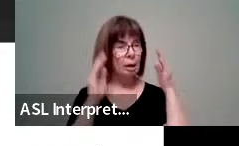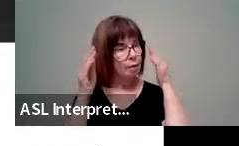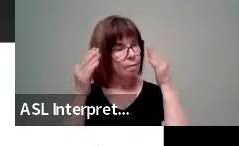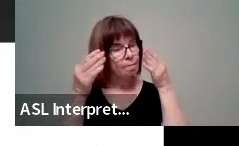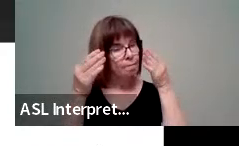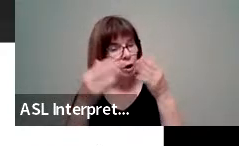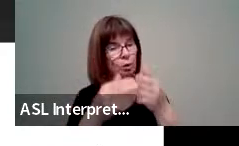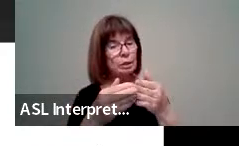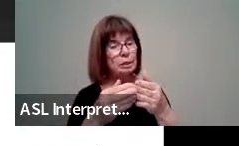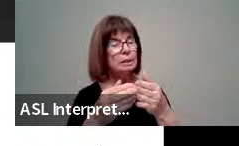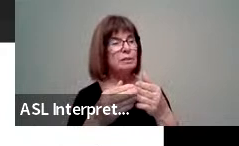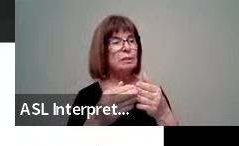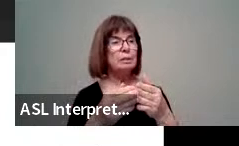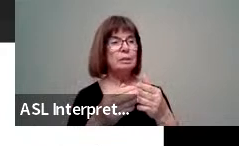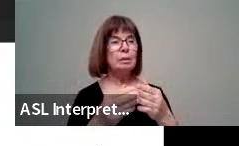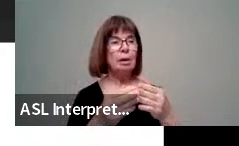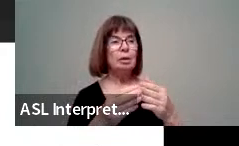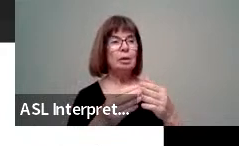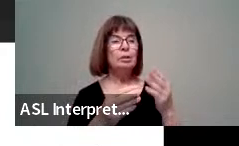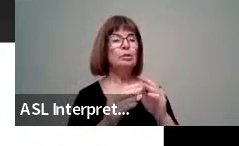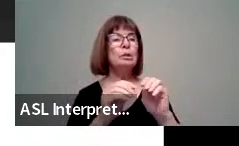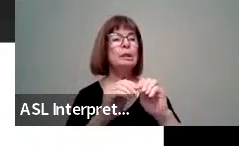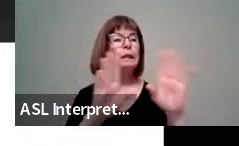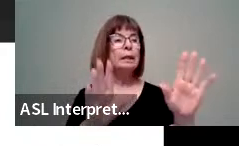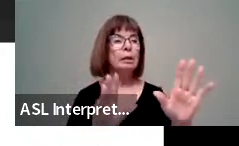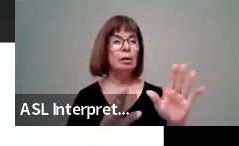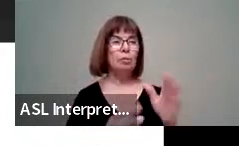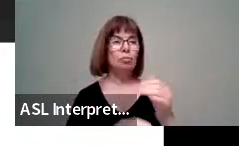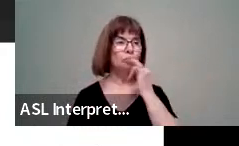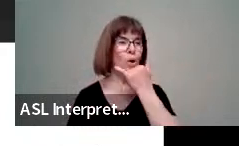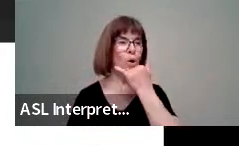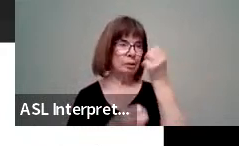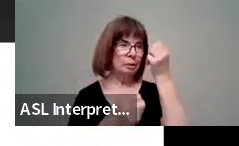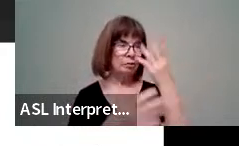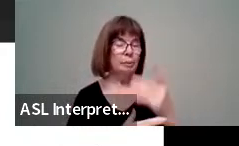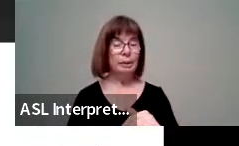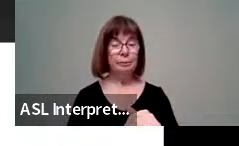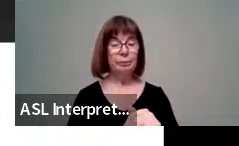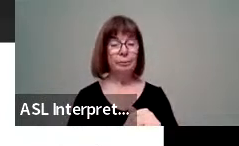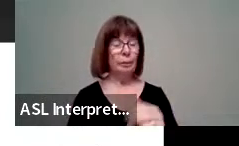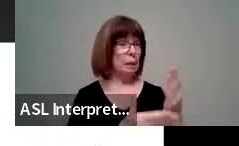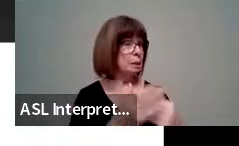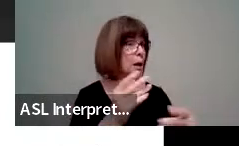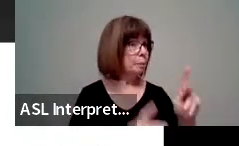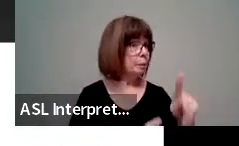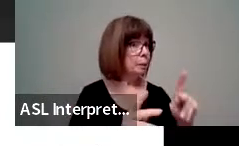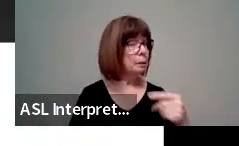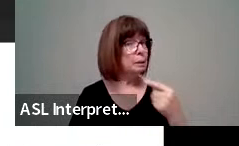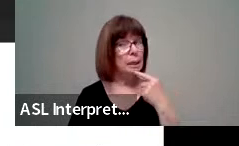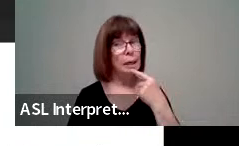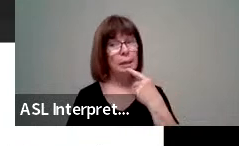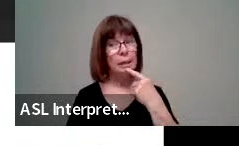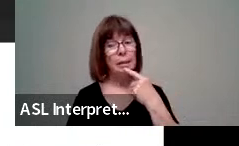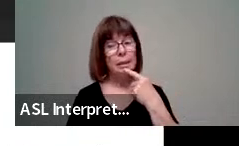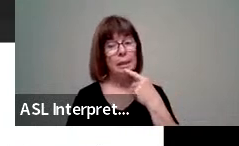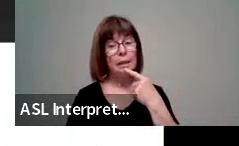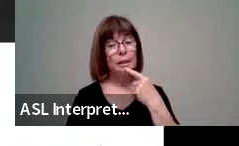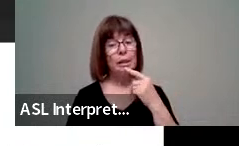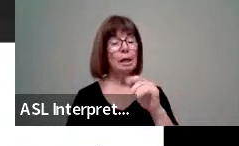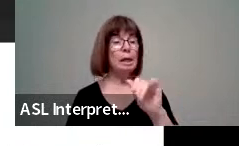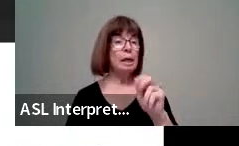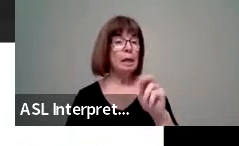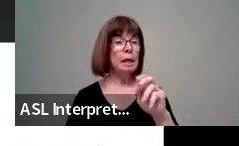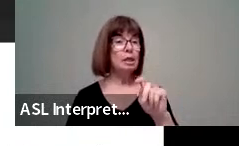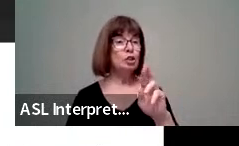countering misinformation. For example, we had learned that some persons were reporting that